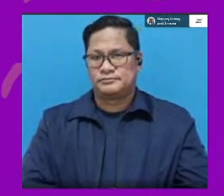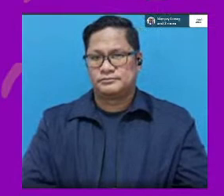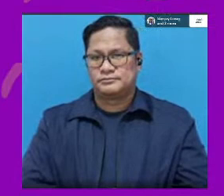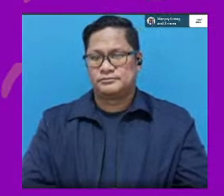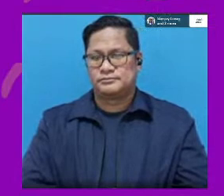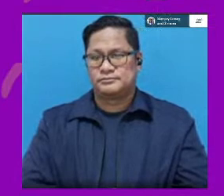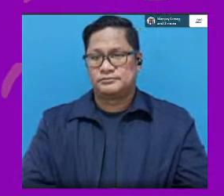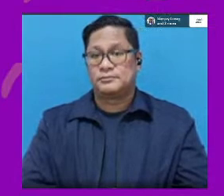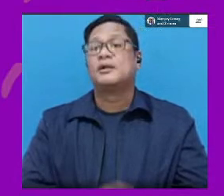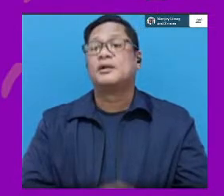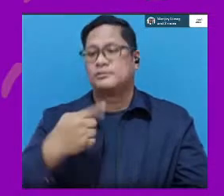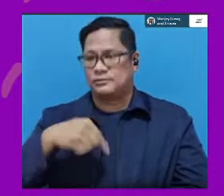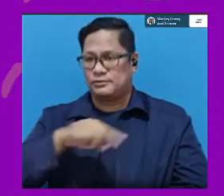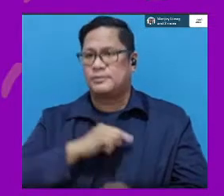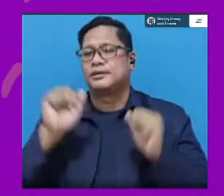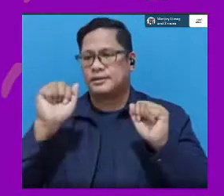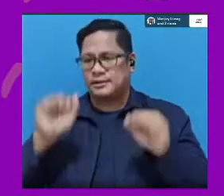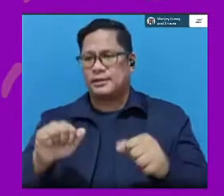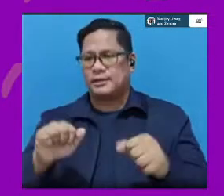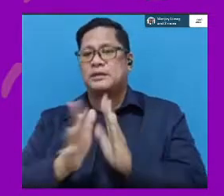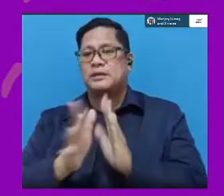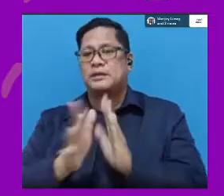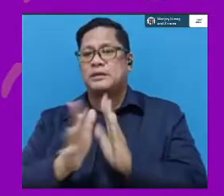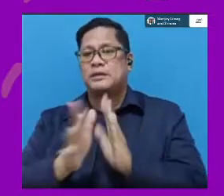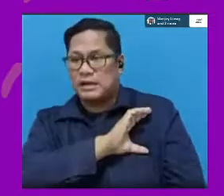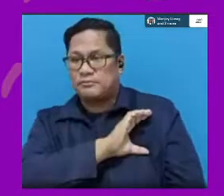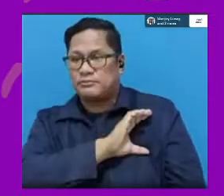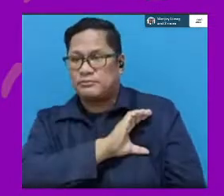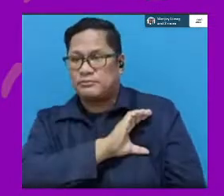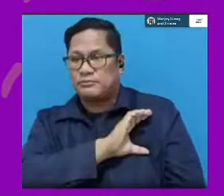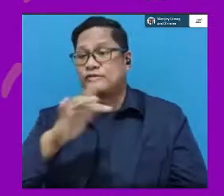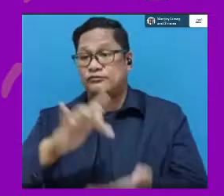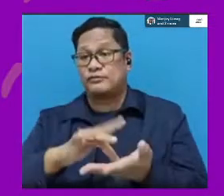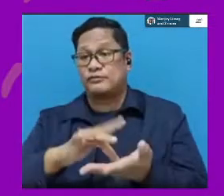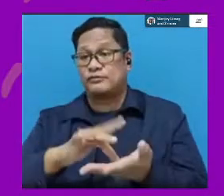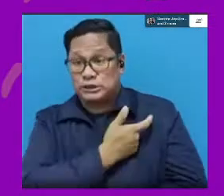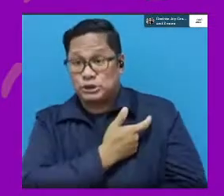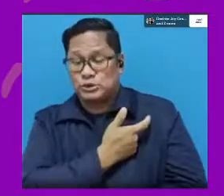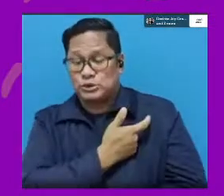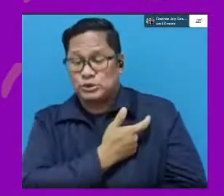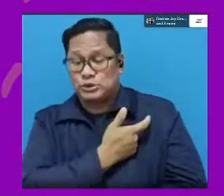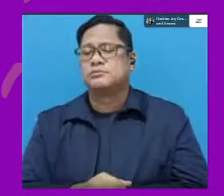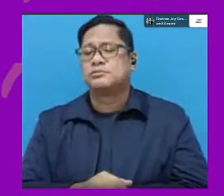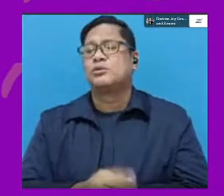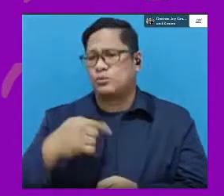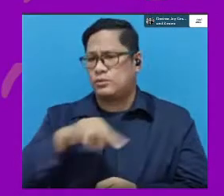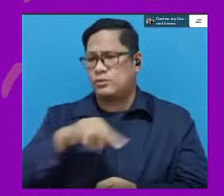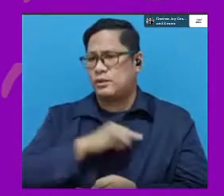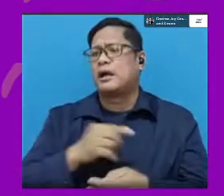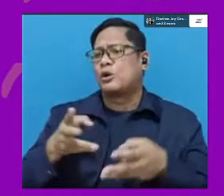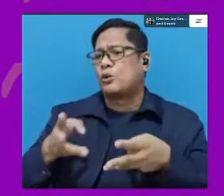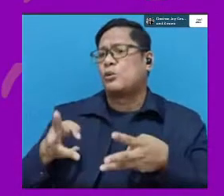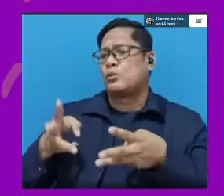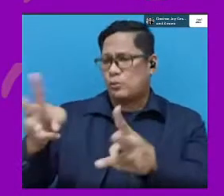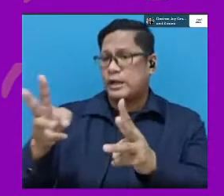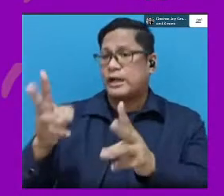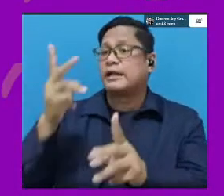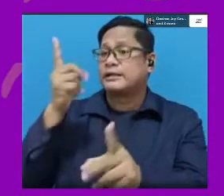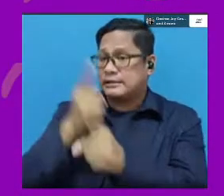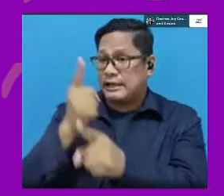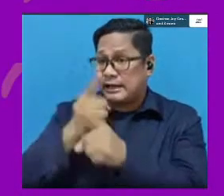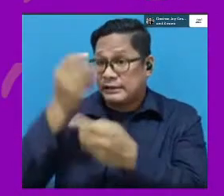So we can all be champions of vaccination. Let us be agents of tamang informasyon or